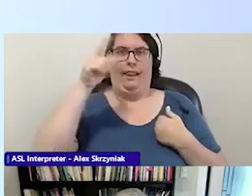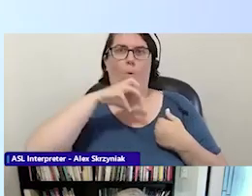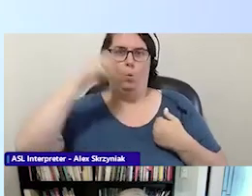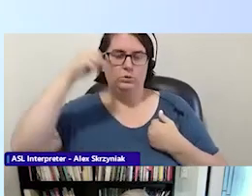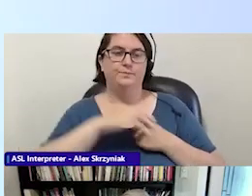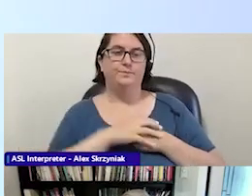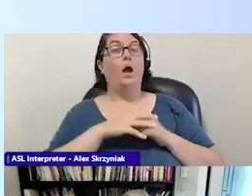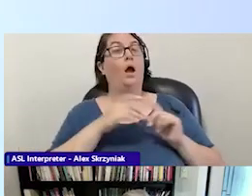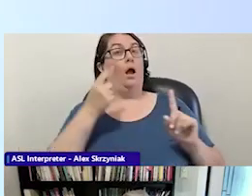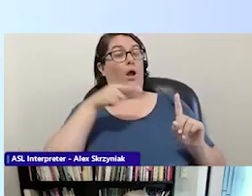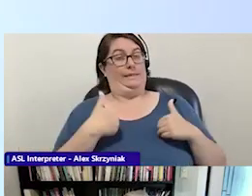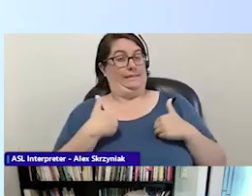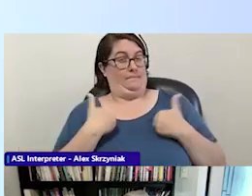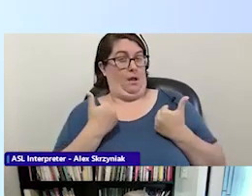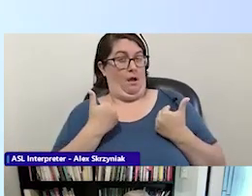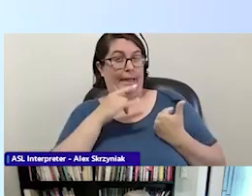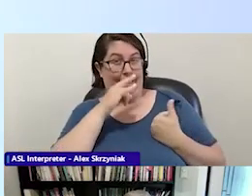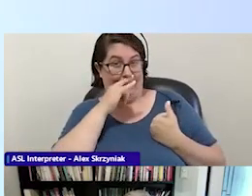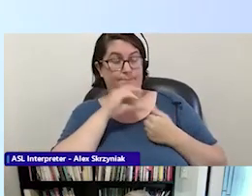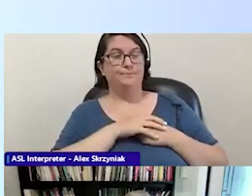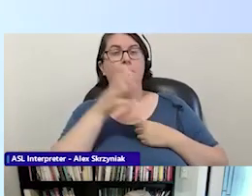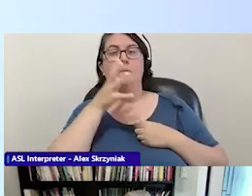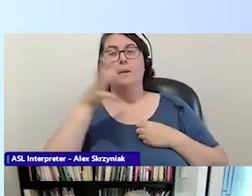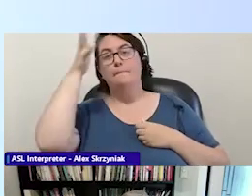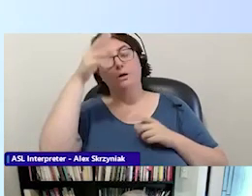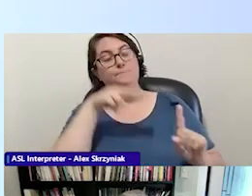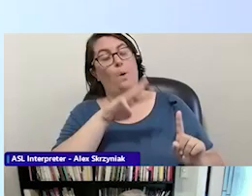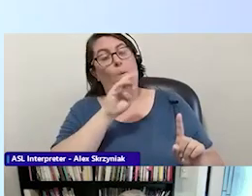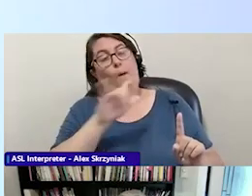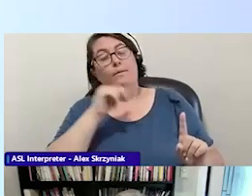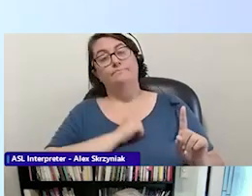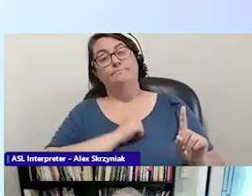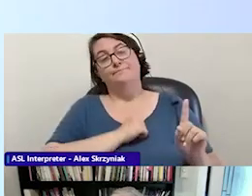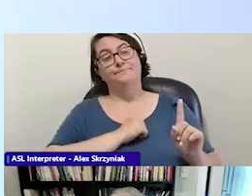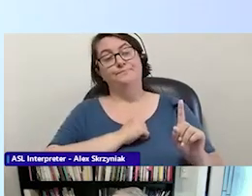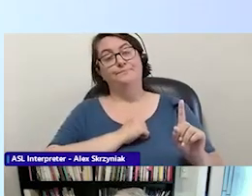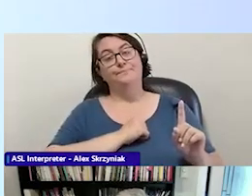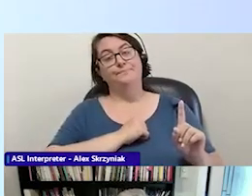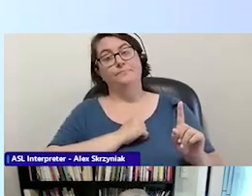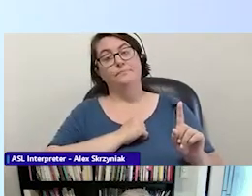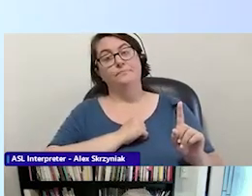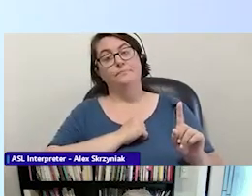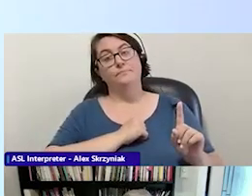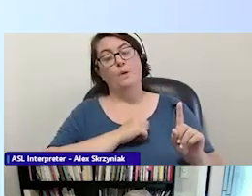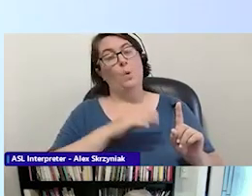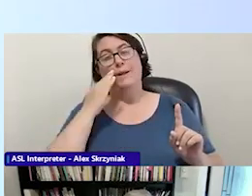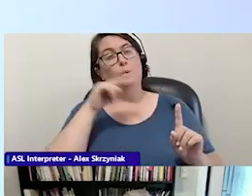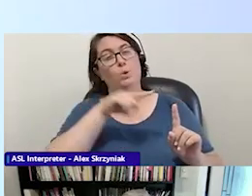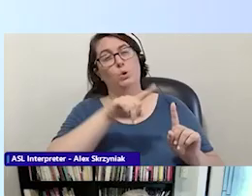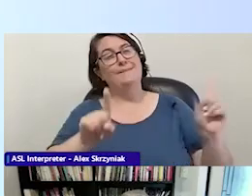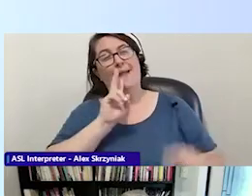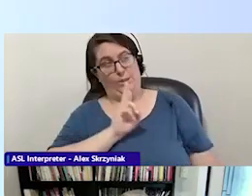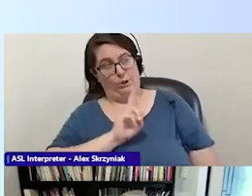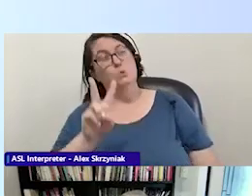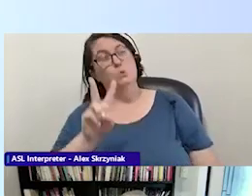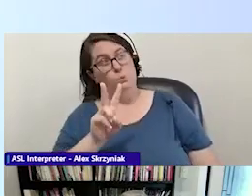just a small kid, her parents said, well, we knew you were different when you were 2 years old because